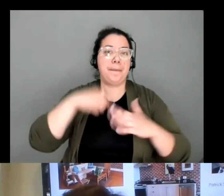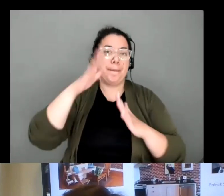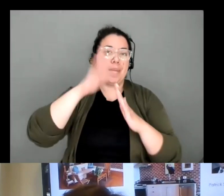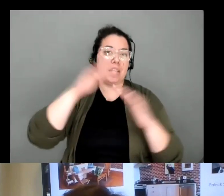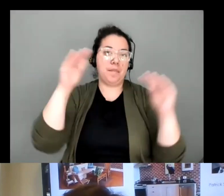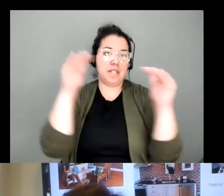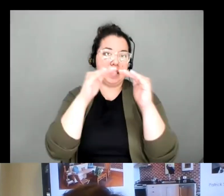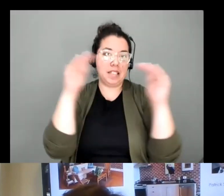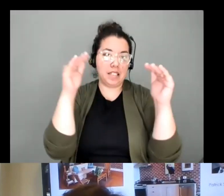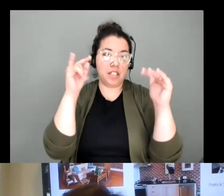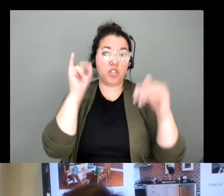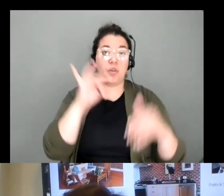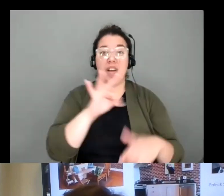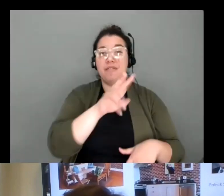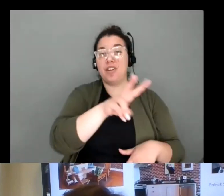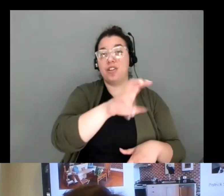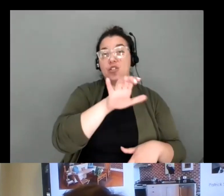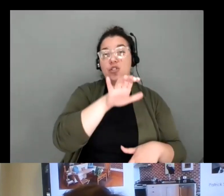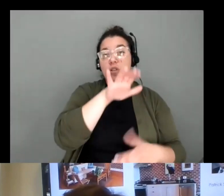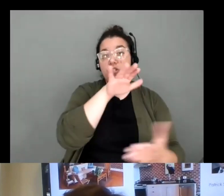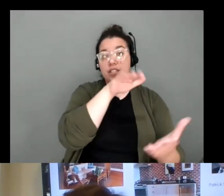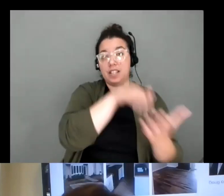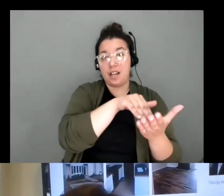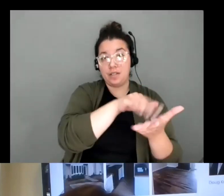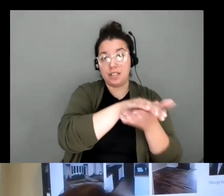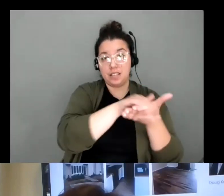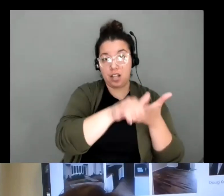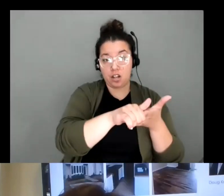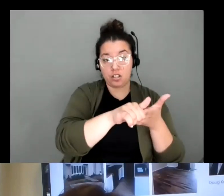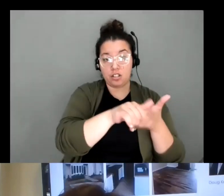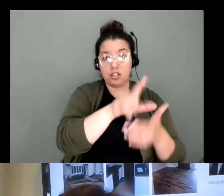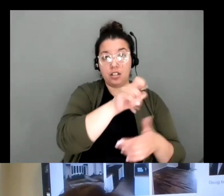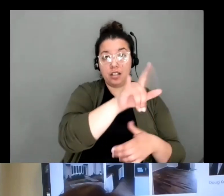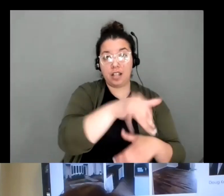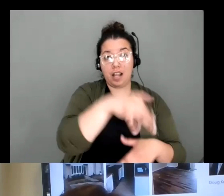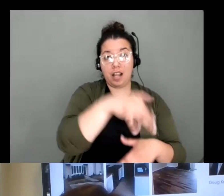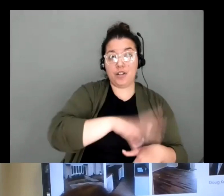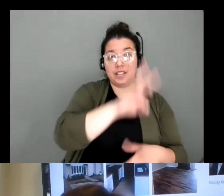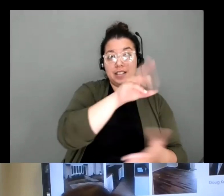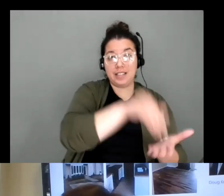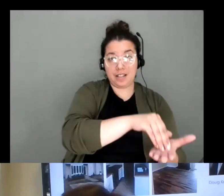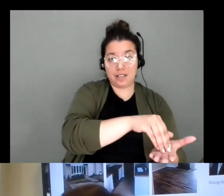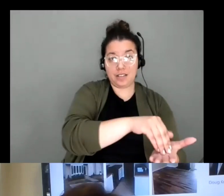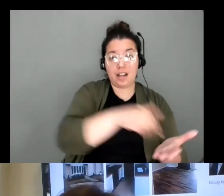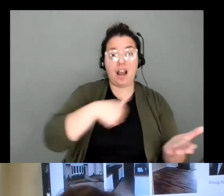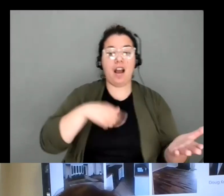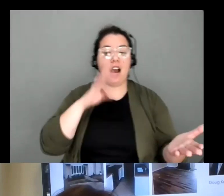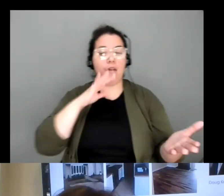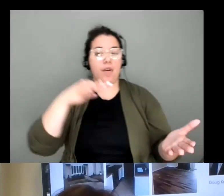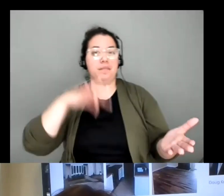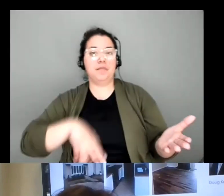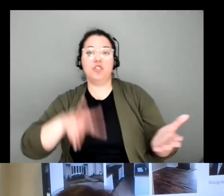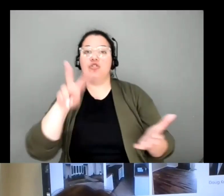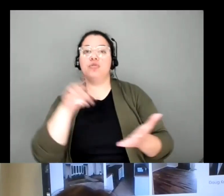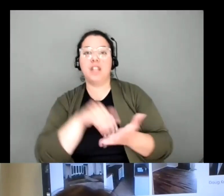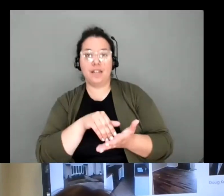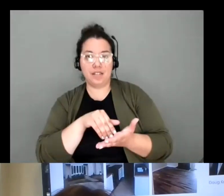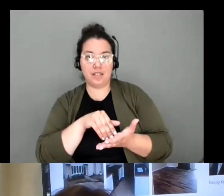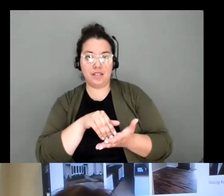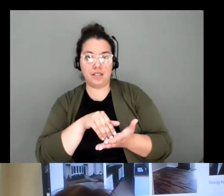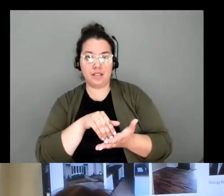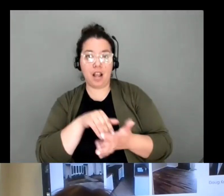a $200,000 loan that Lety would make $6,000, I'm going to make $2,000. Got it. But I have